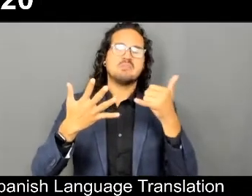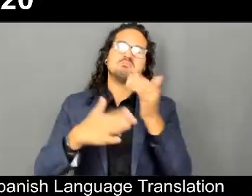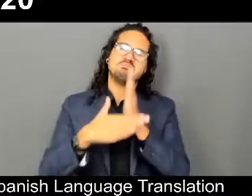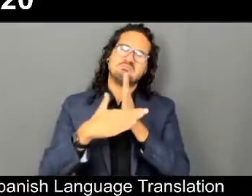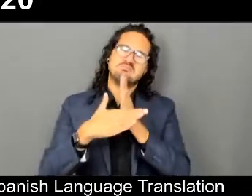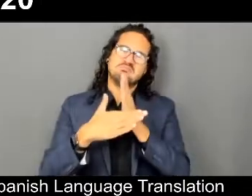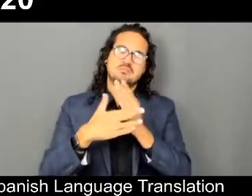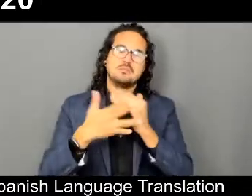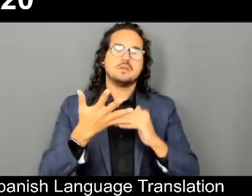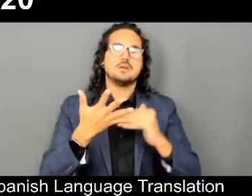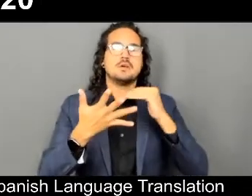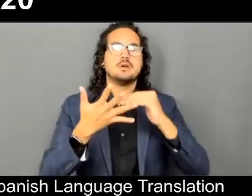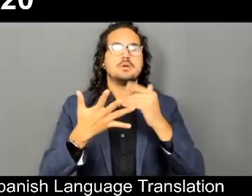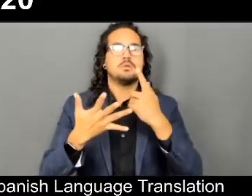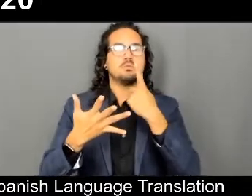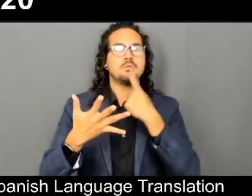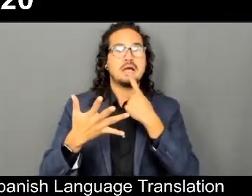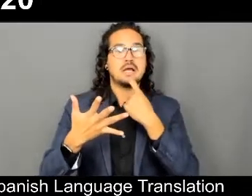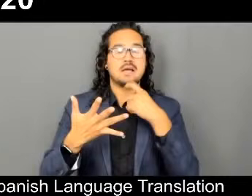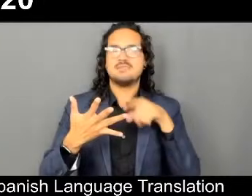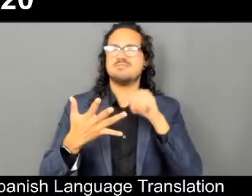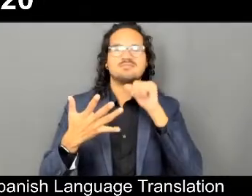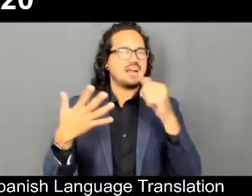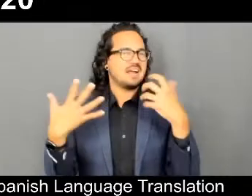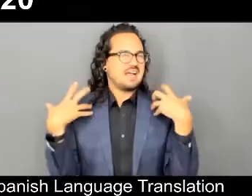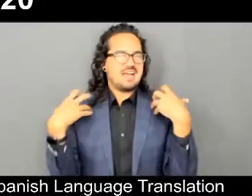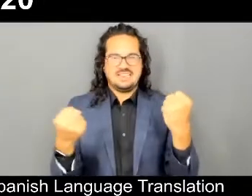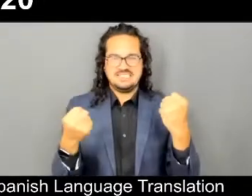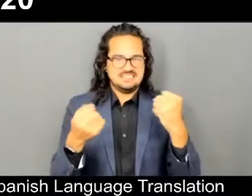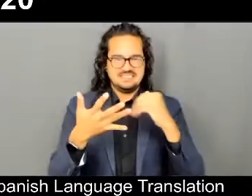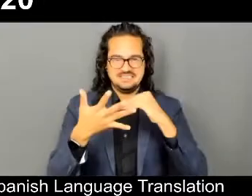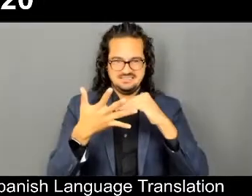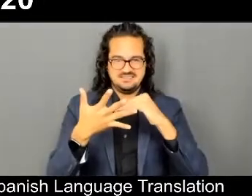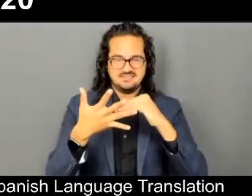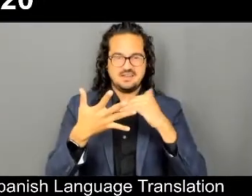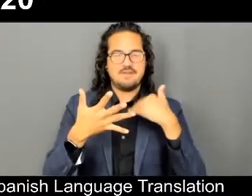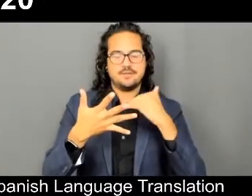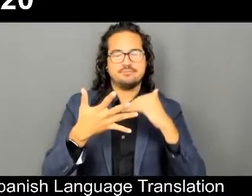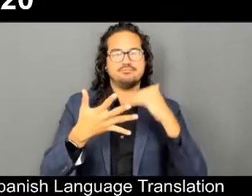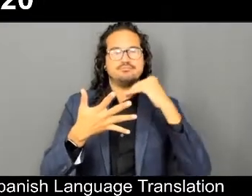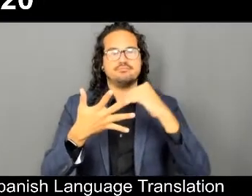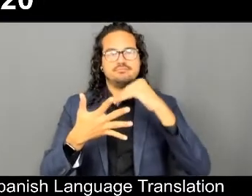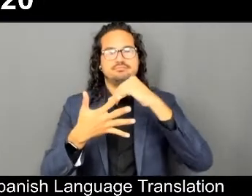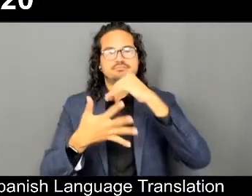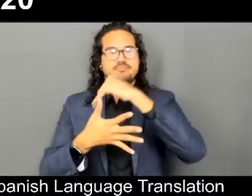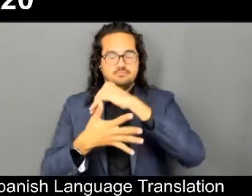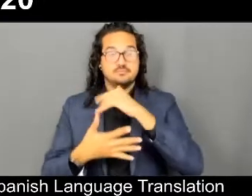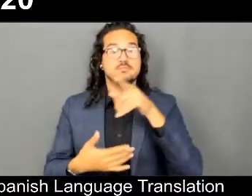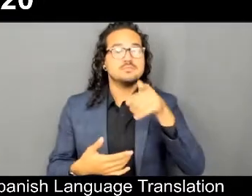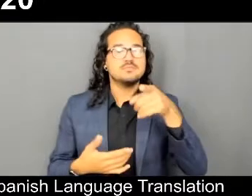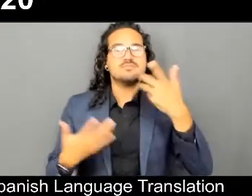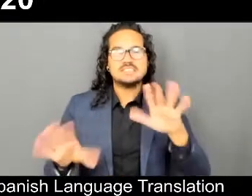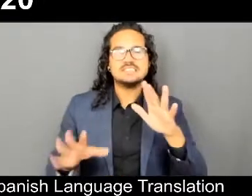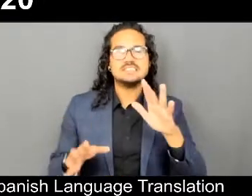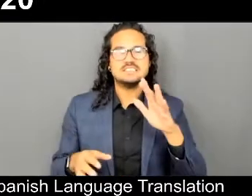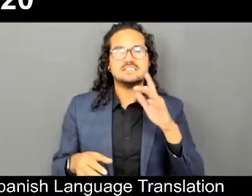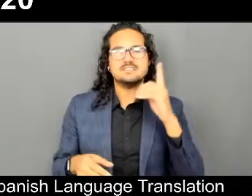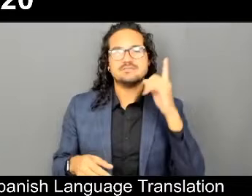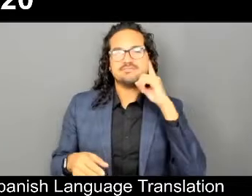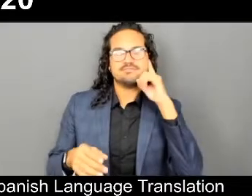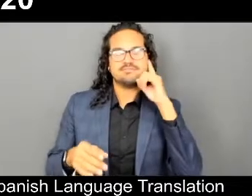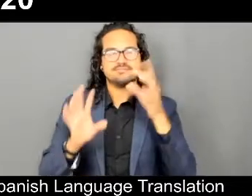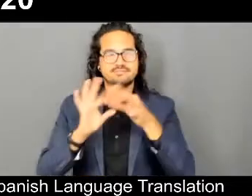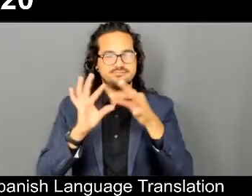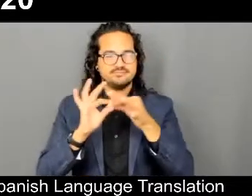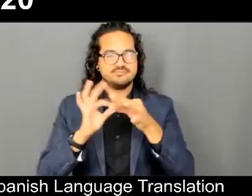probably heard it referred to in two different ways. You're going to have your daily AQI, and then real-time AQI.